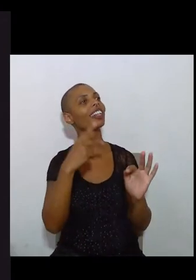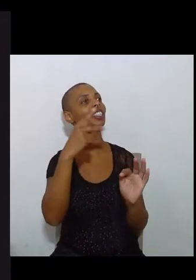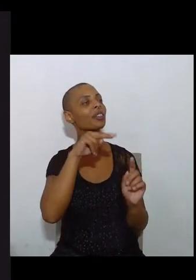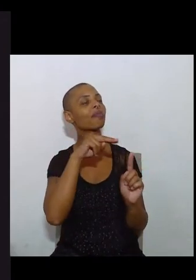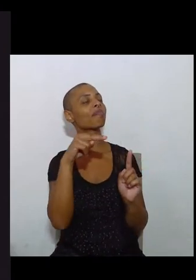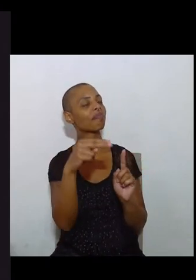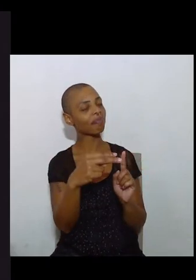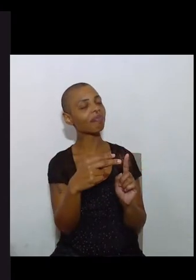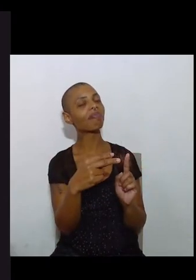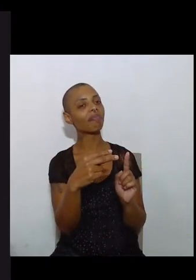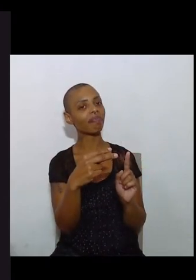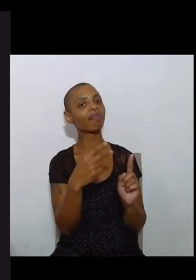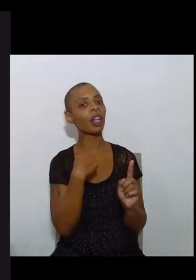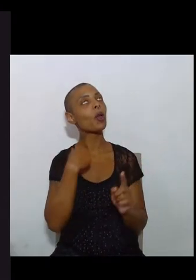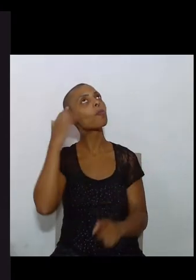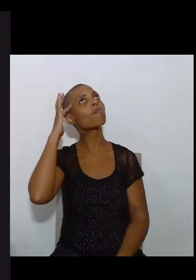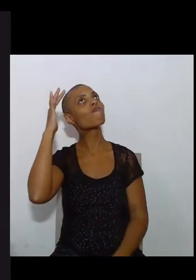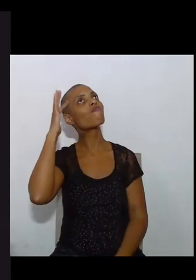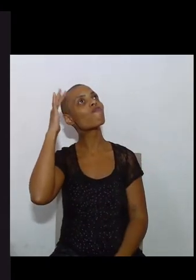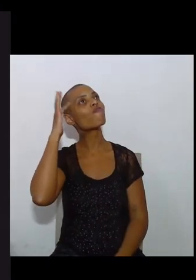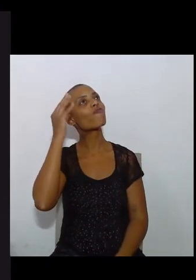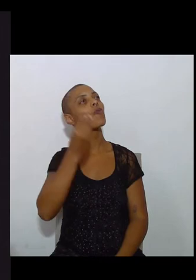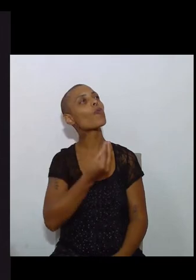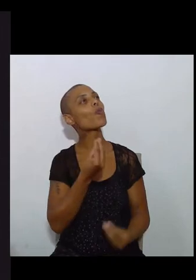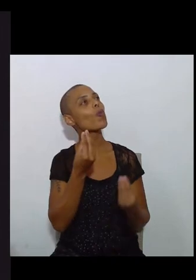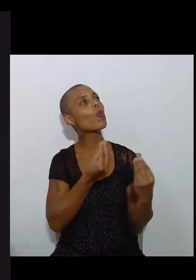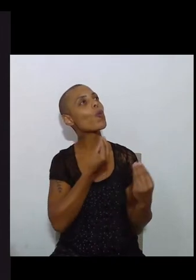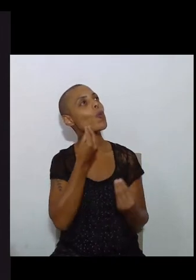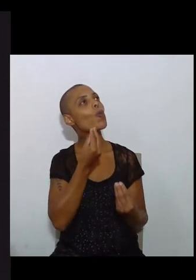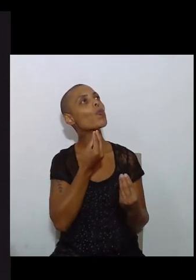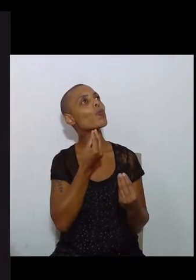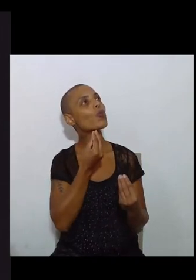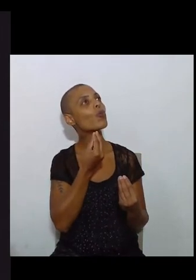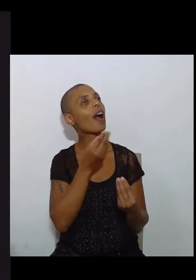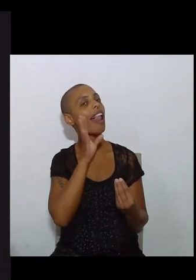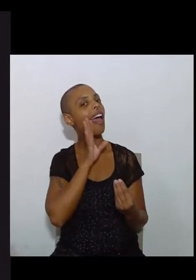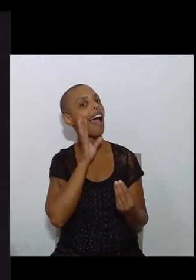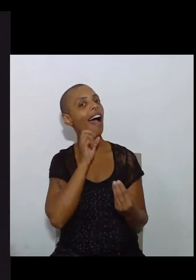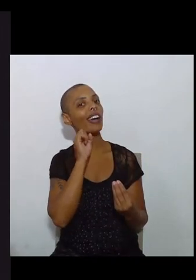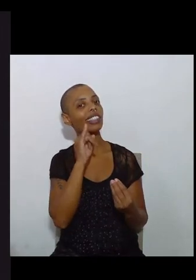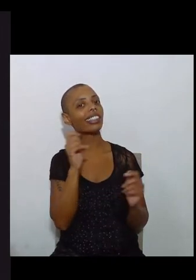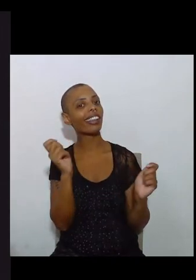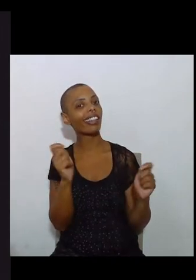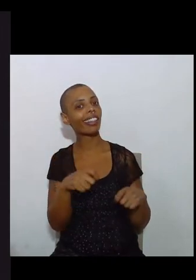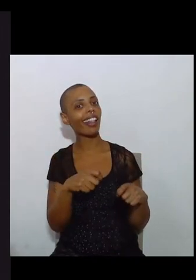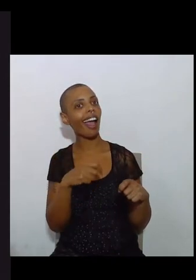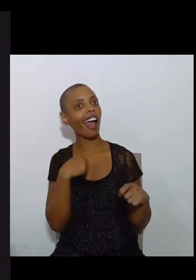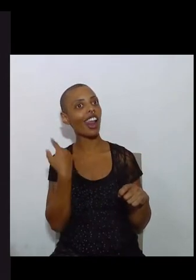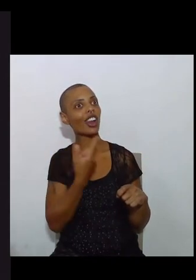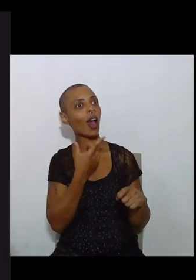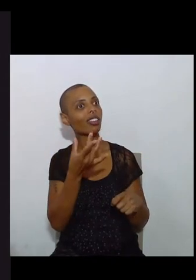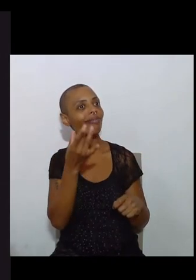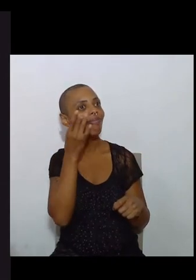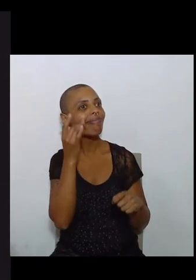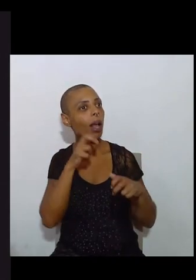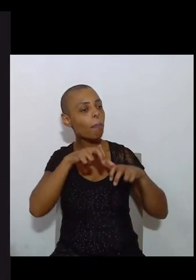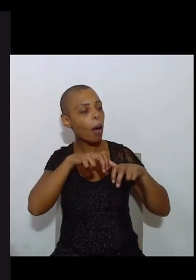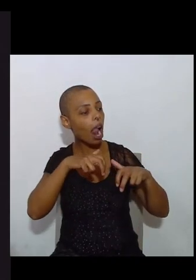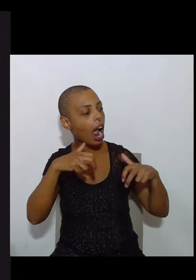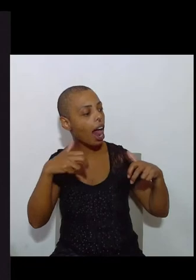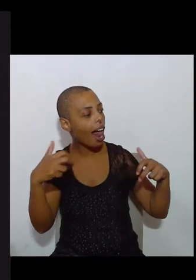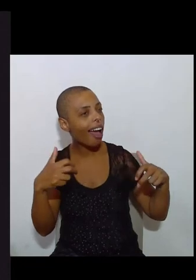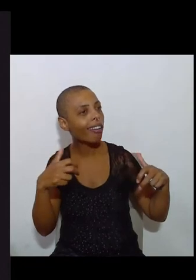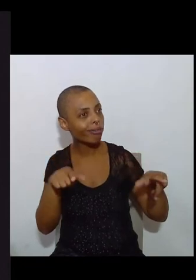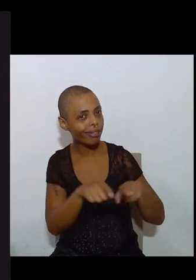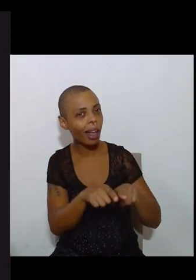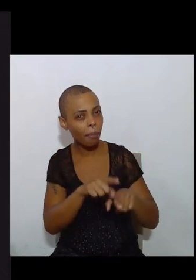thank you very much for bringing that perspective and I was actually thinking uh how great it would be if we could all be in